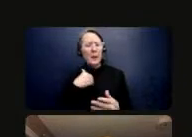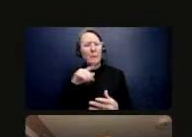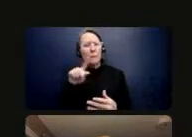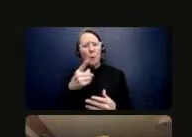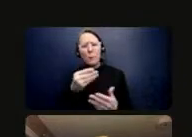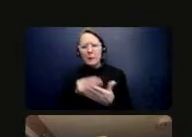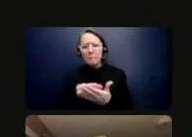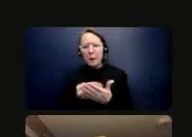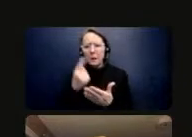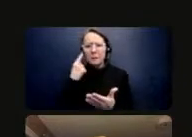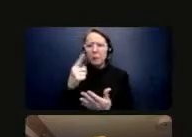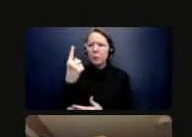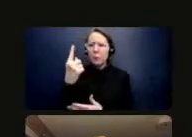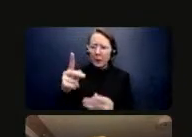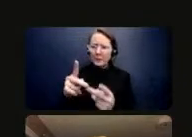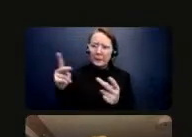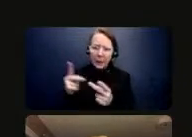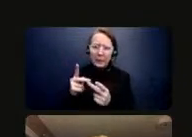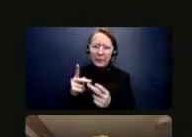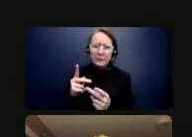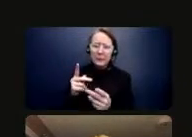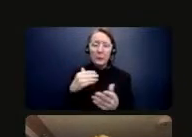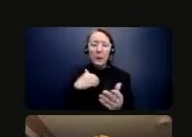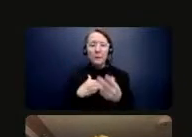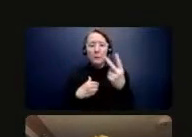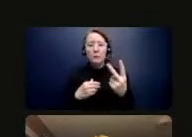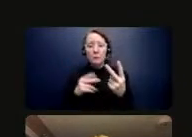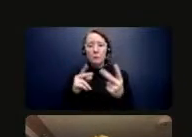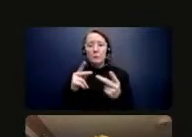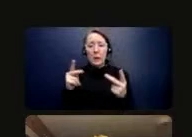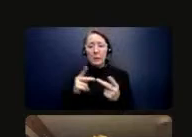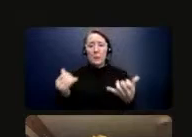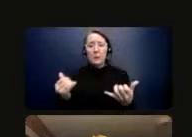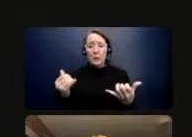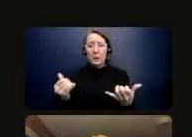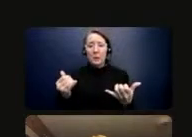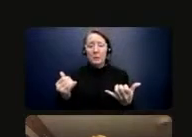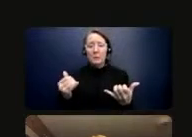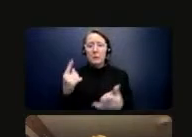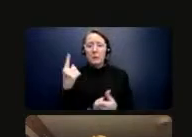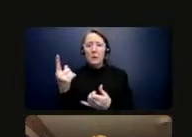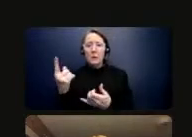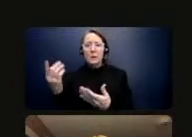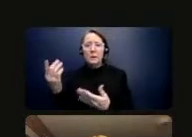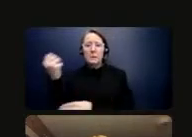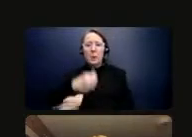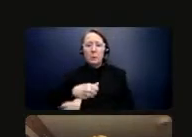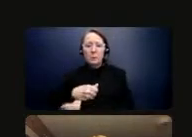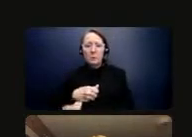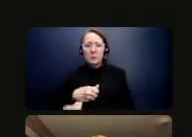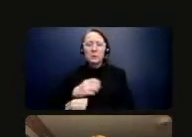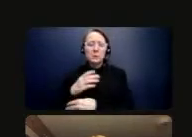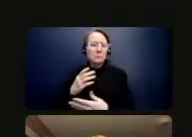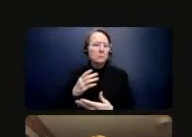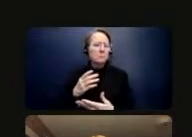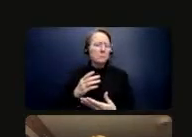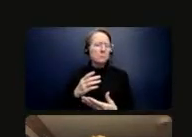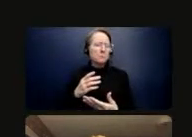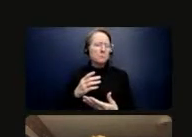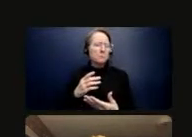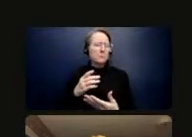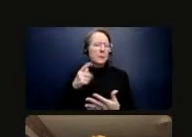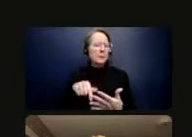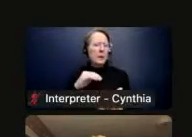for one site? I mean, we have two sites right now. One's closing. Is that really the money